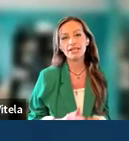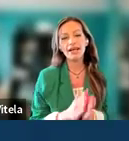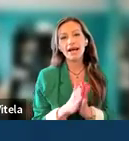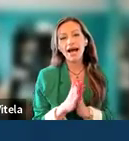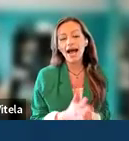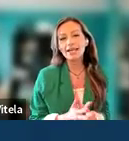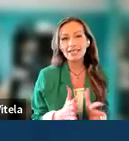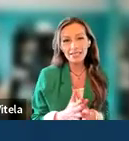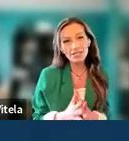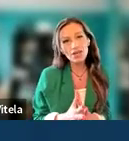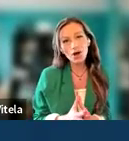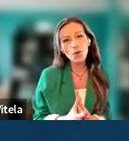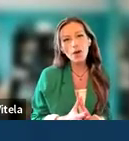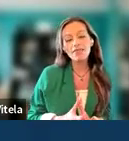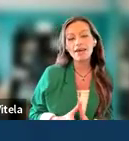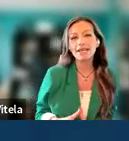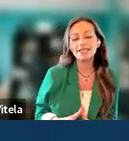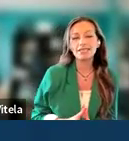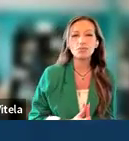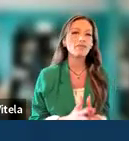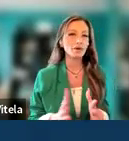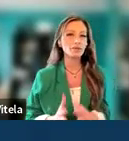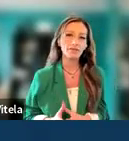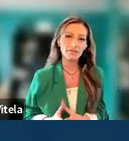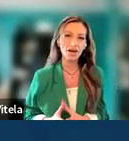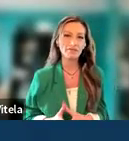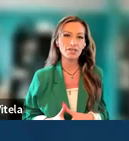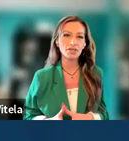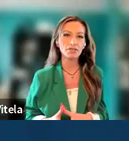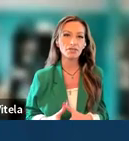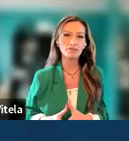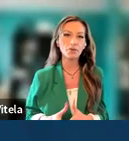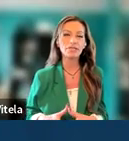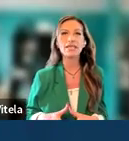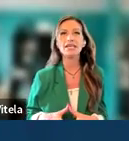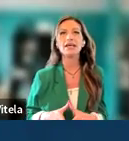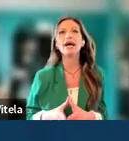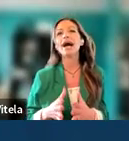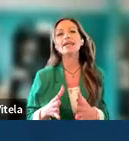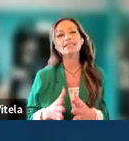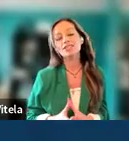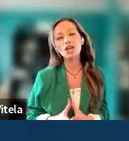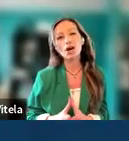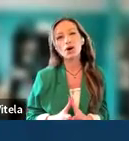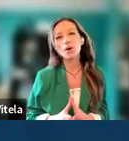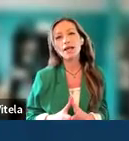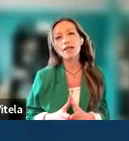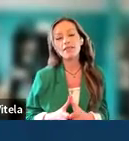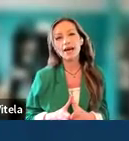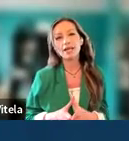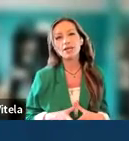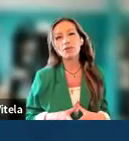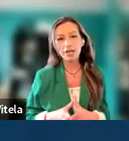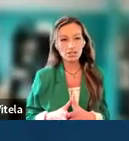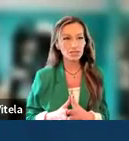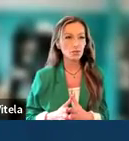profession. I didn't know that 12-hour shifts often turn to 14. I didn't know